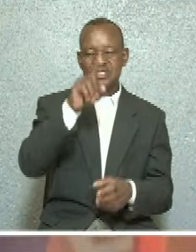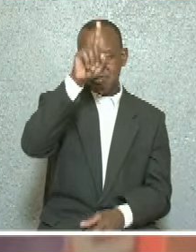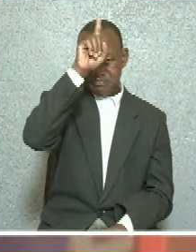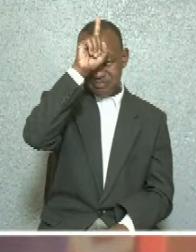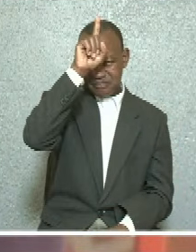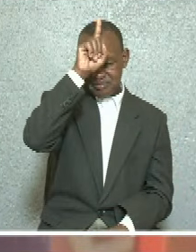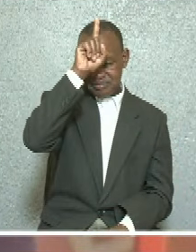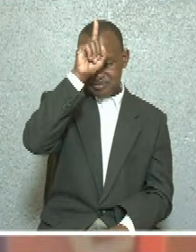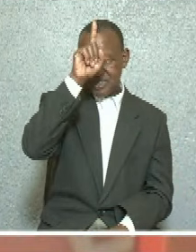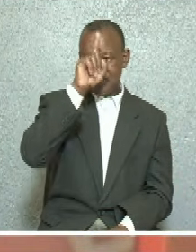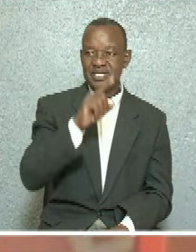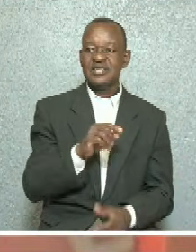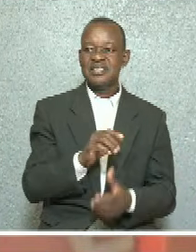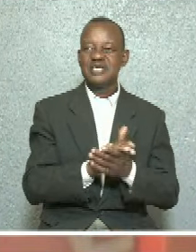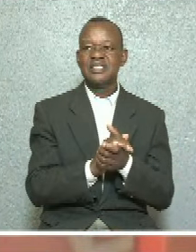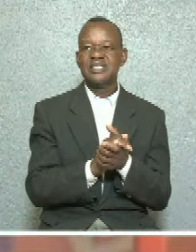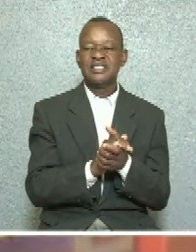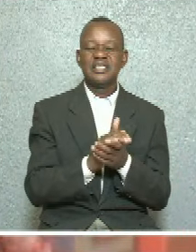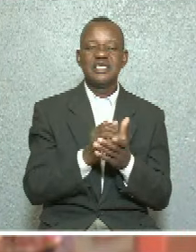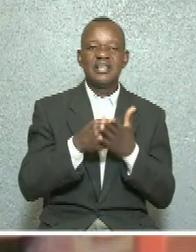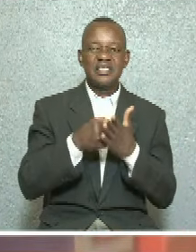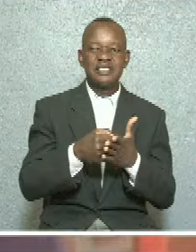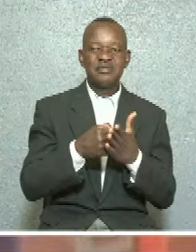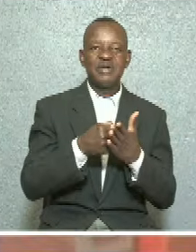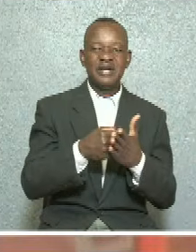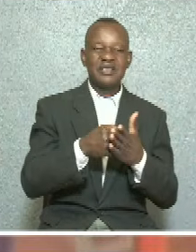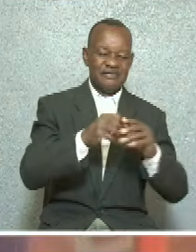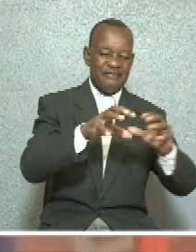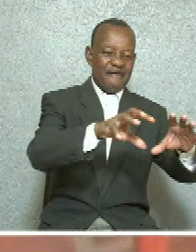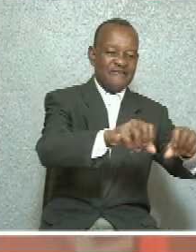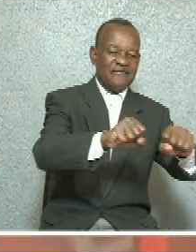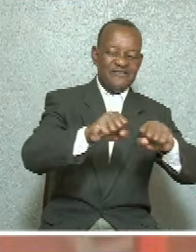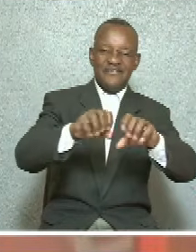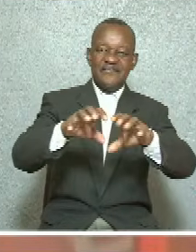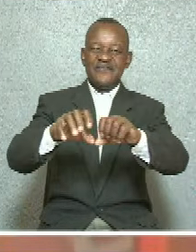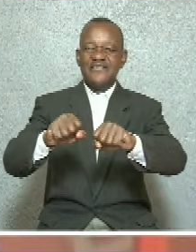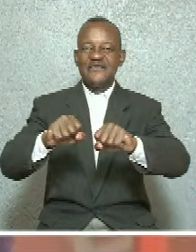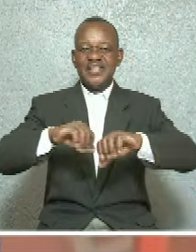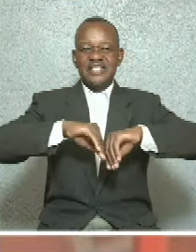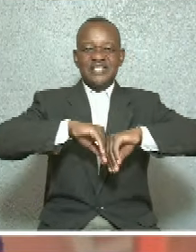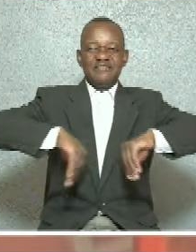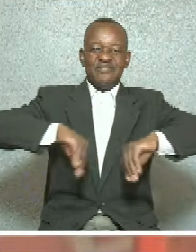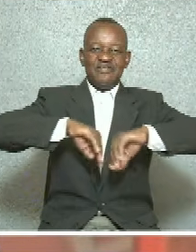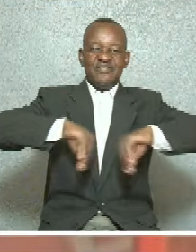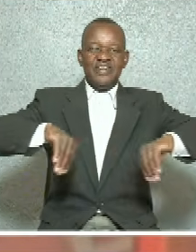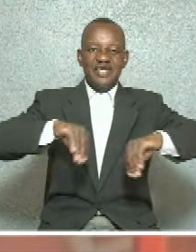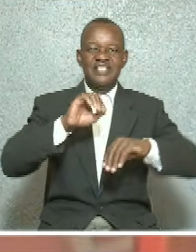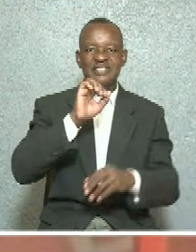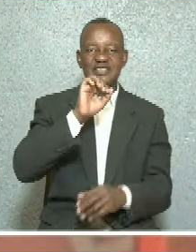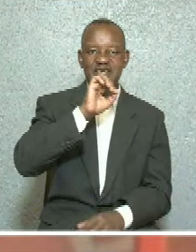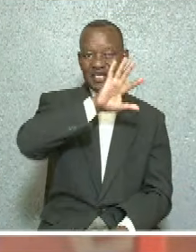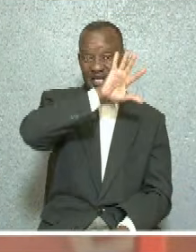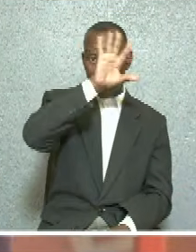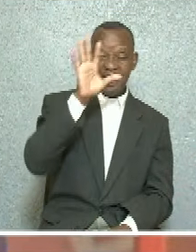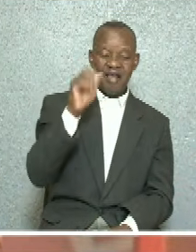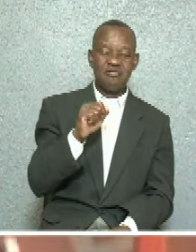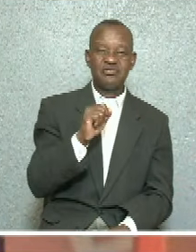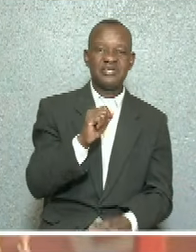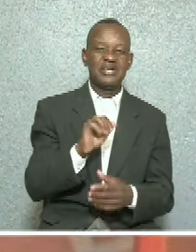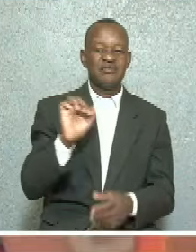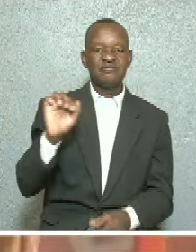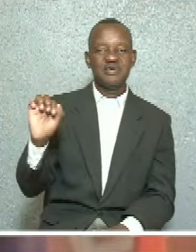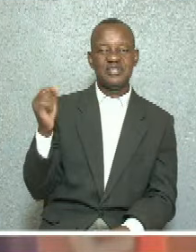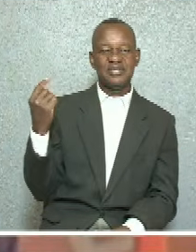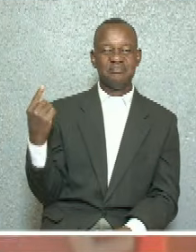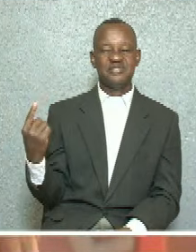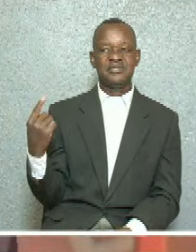countries, took Africa and just decided this piece belongs to, they just divided it, took it for themselves, and started to rule the